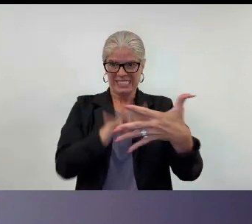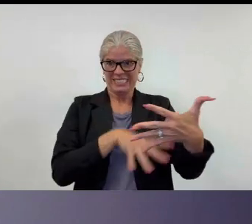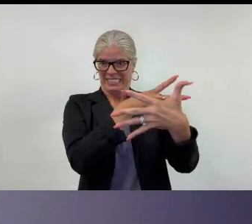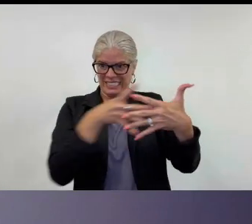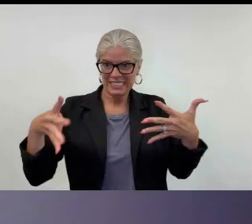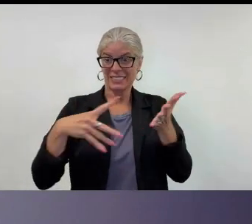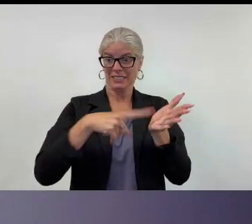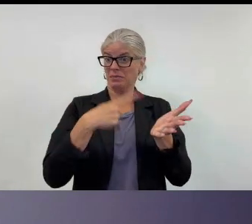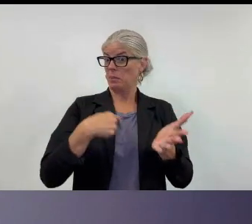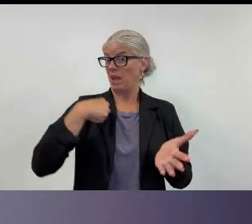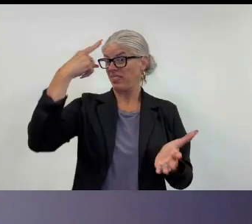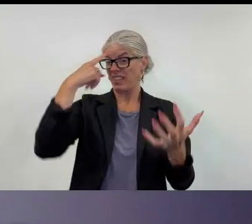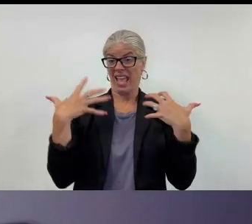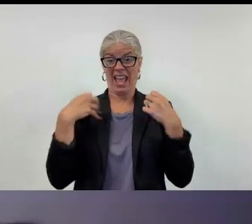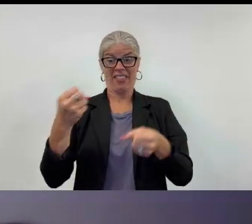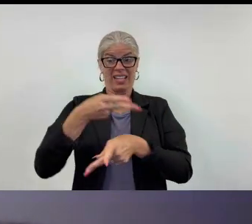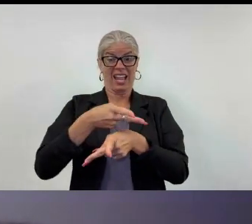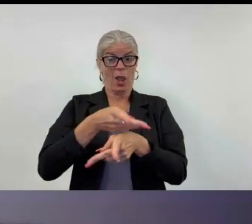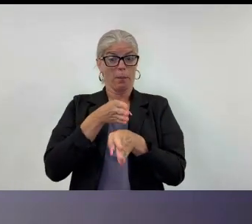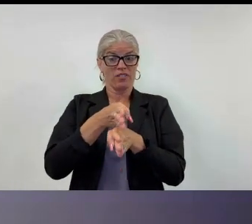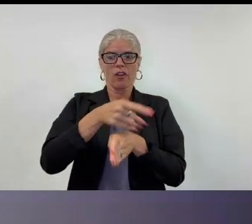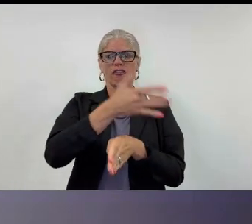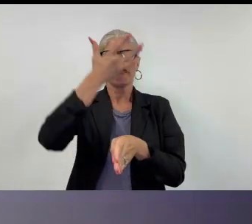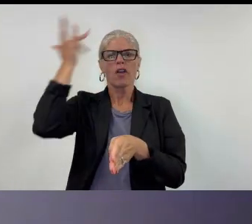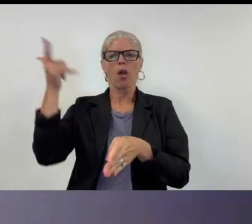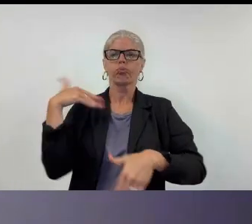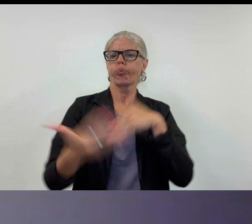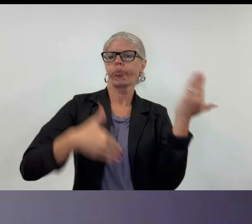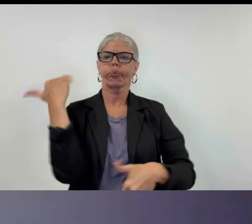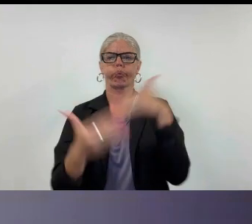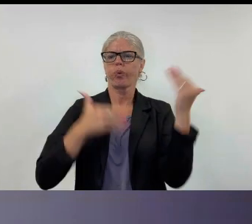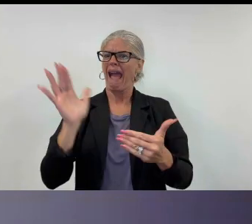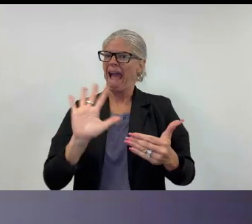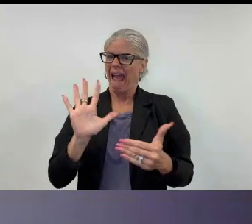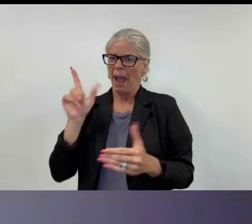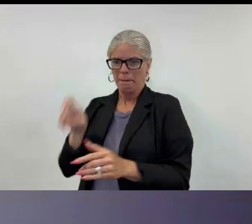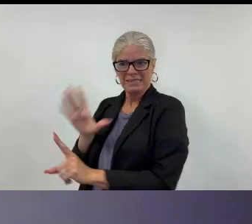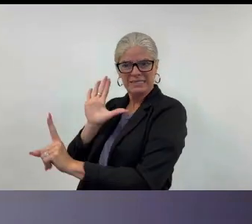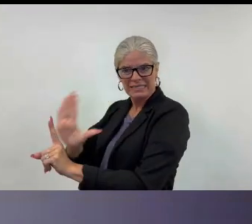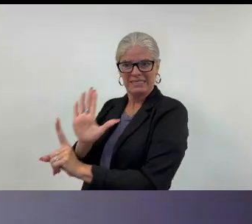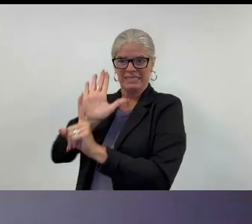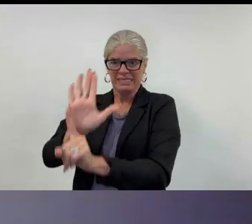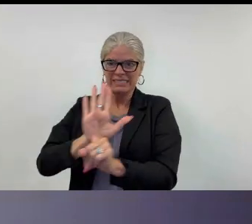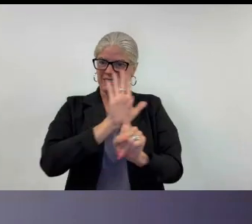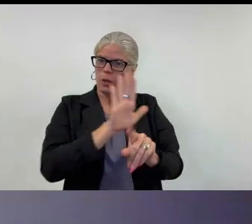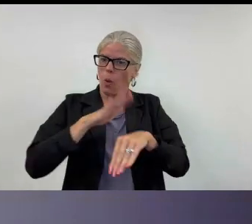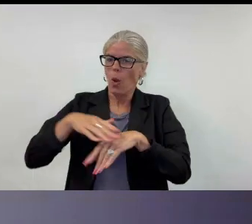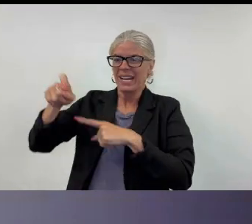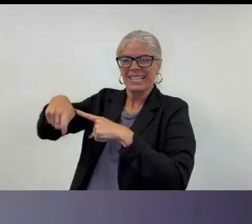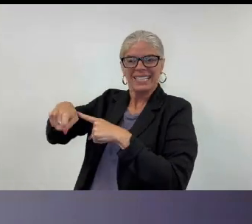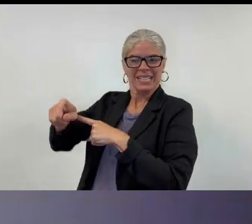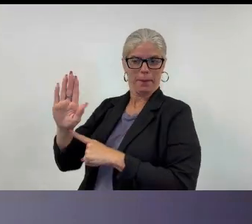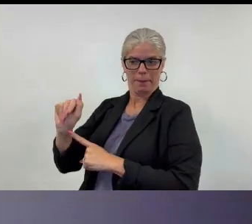think healthcare professionals forget that because it's not the way we operate. We operate on a need basis.